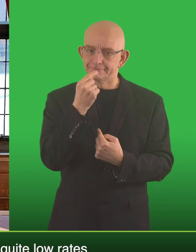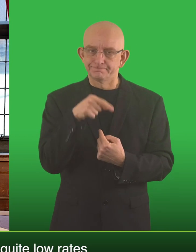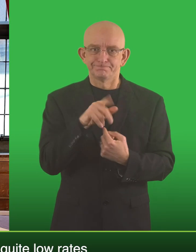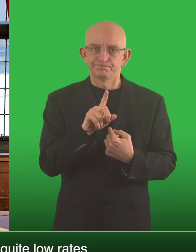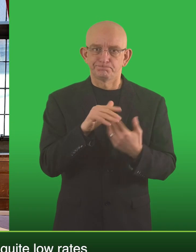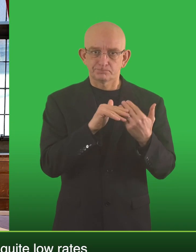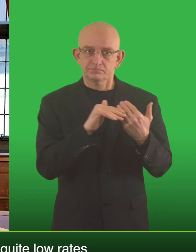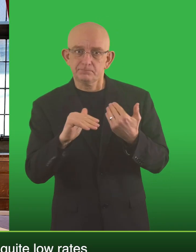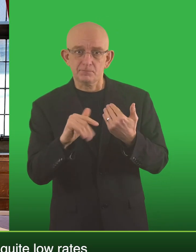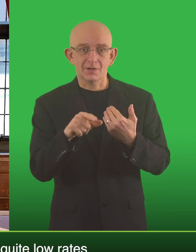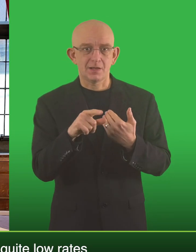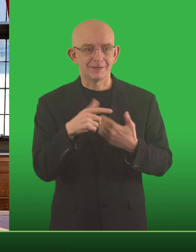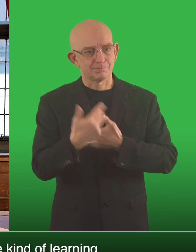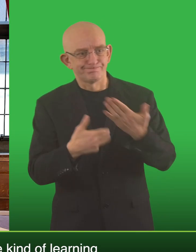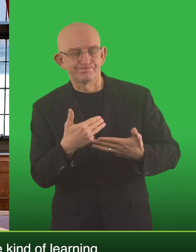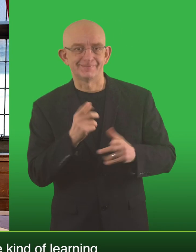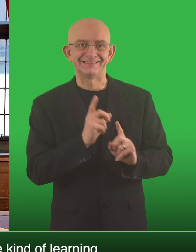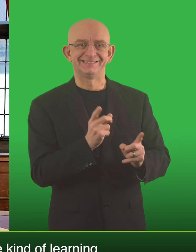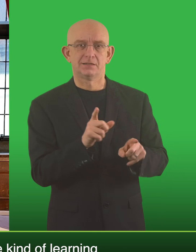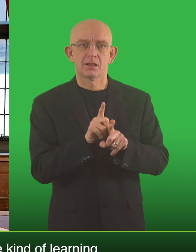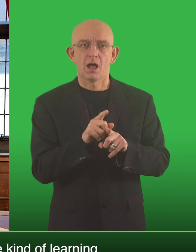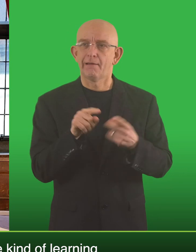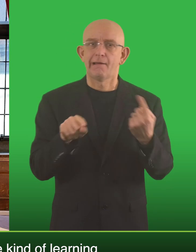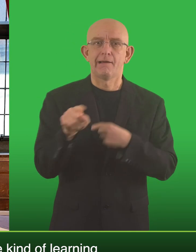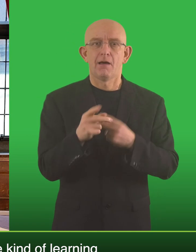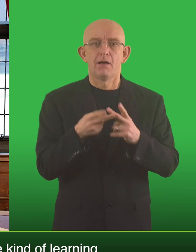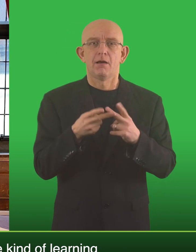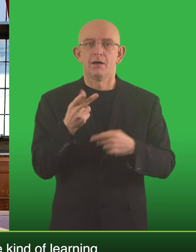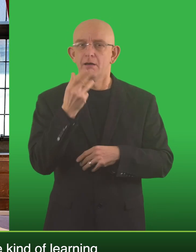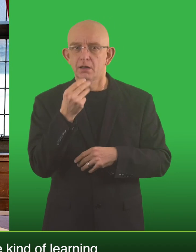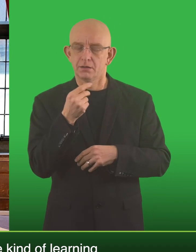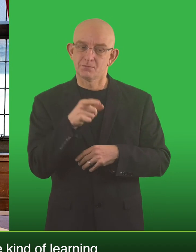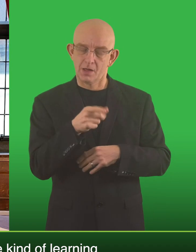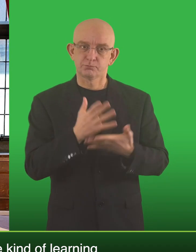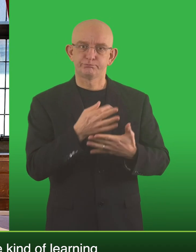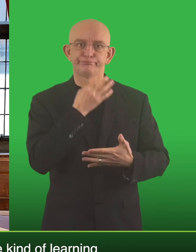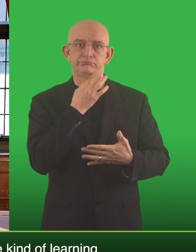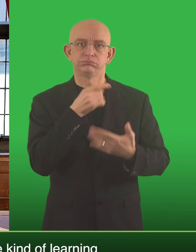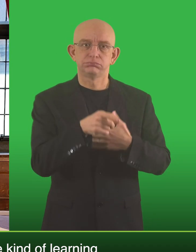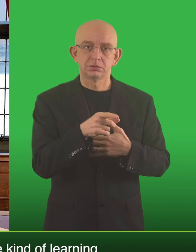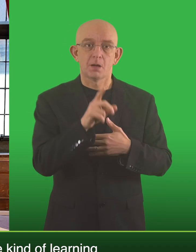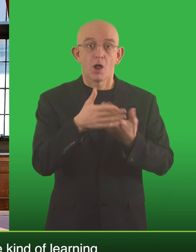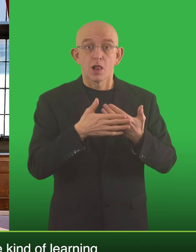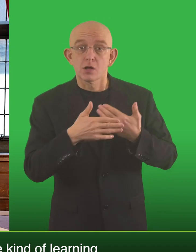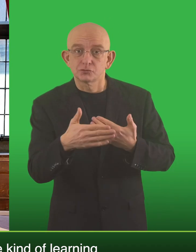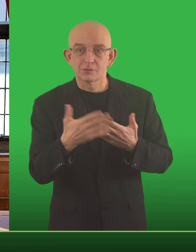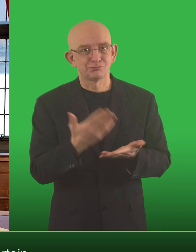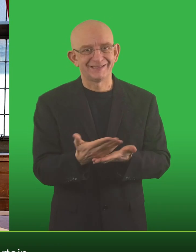really quite low rates with very occasional flare-ups. We're nowhere near that yet, so we're kind of learning to live with a somewhat less dangerous